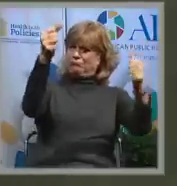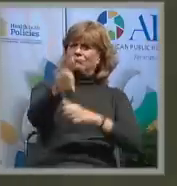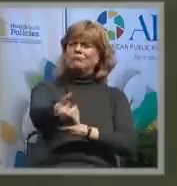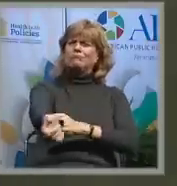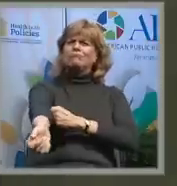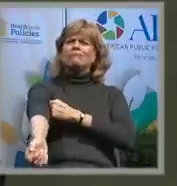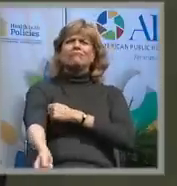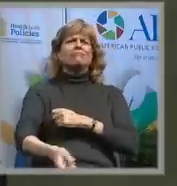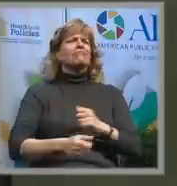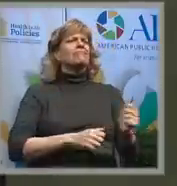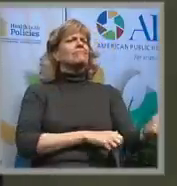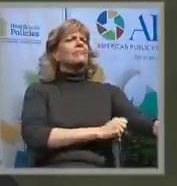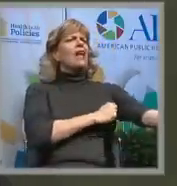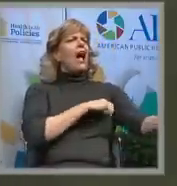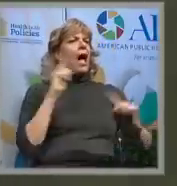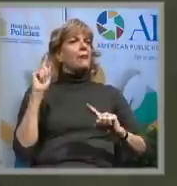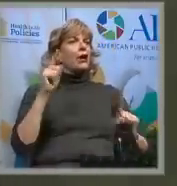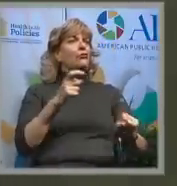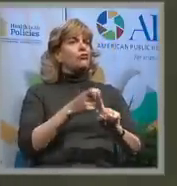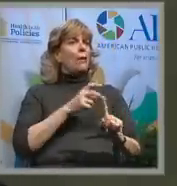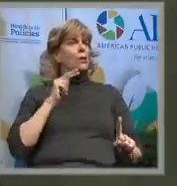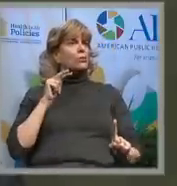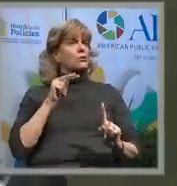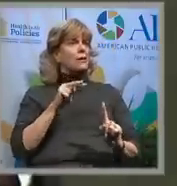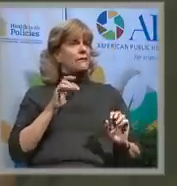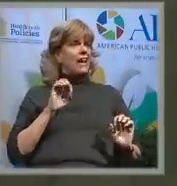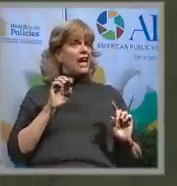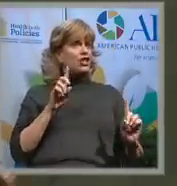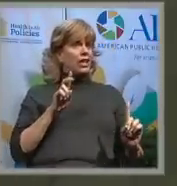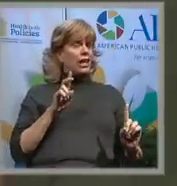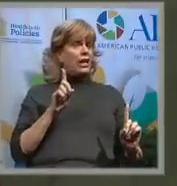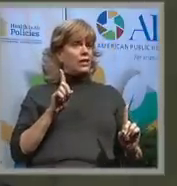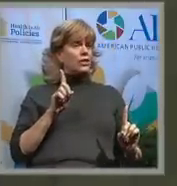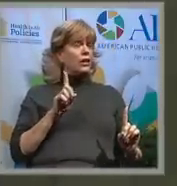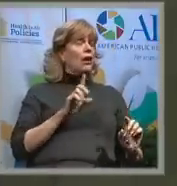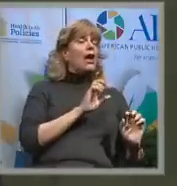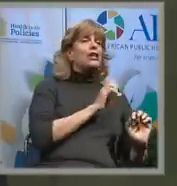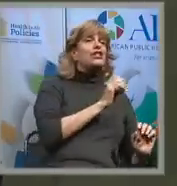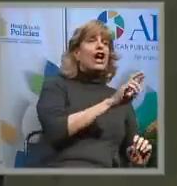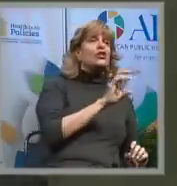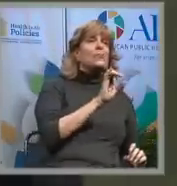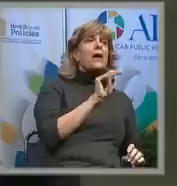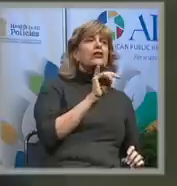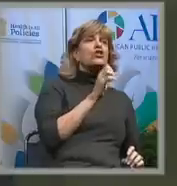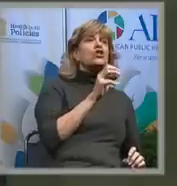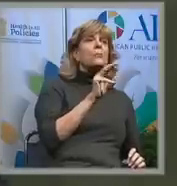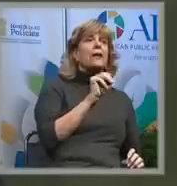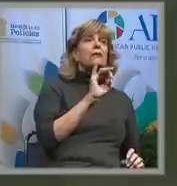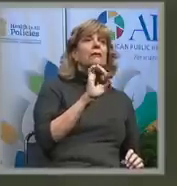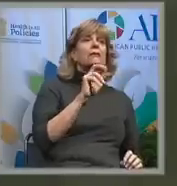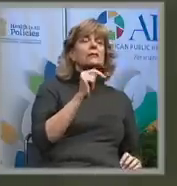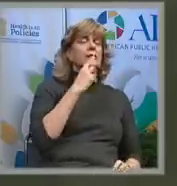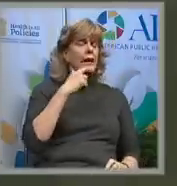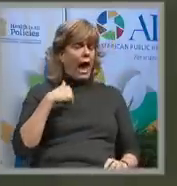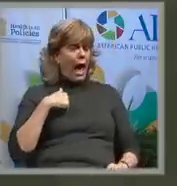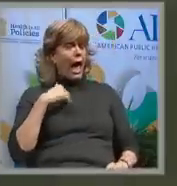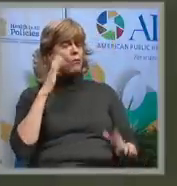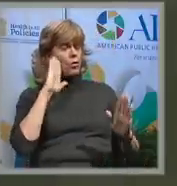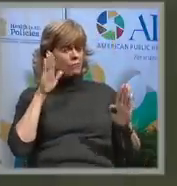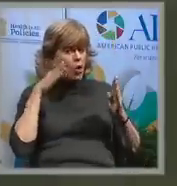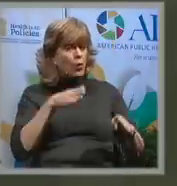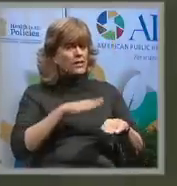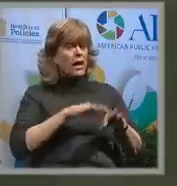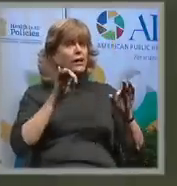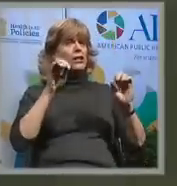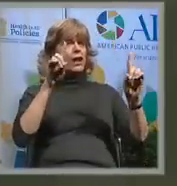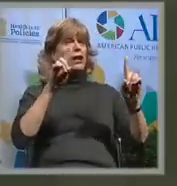And I am coming to you from the perspective of education. Dr. Benjamin talked to me and said he knew I focus on education.